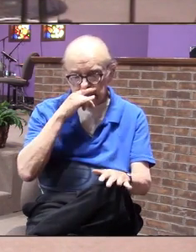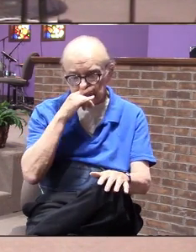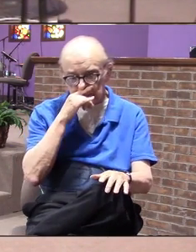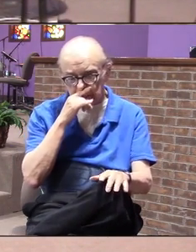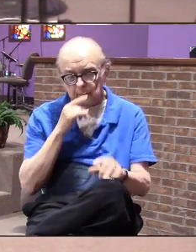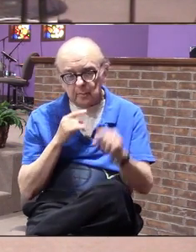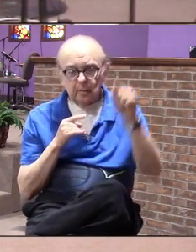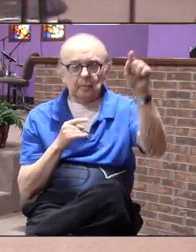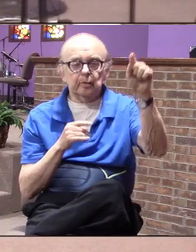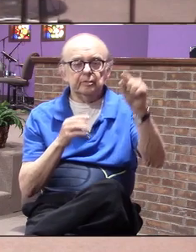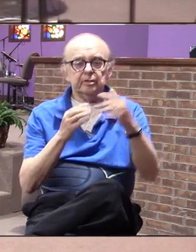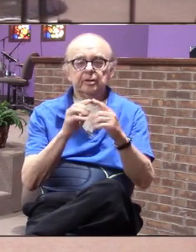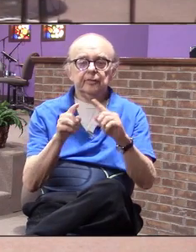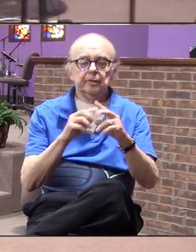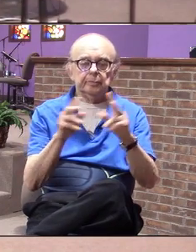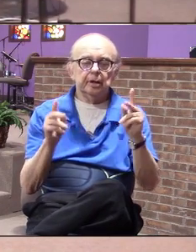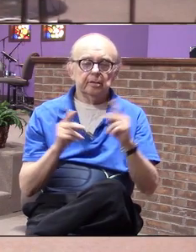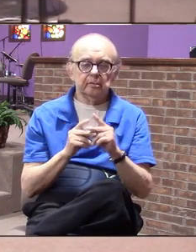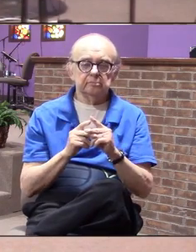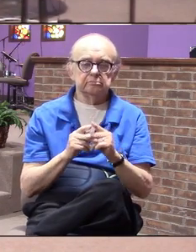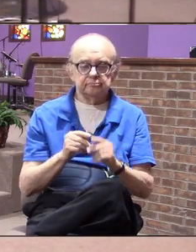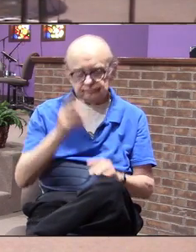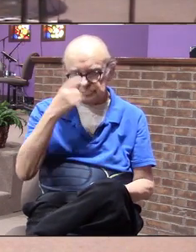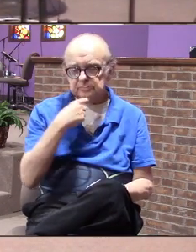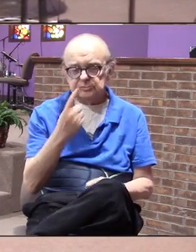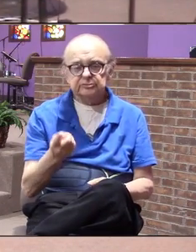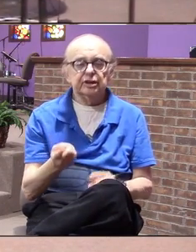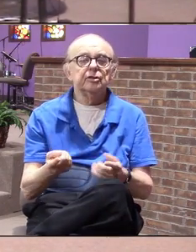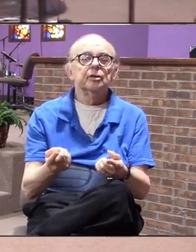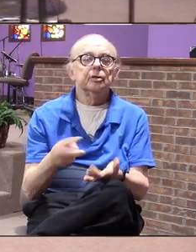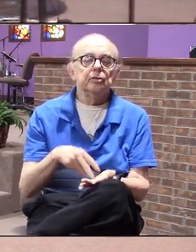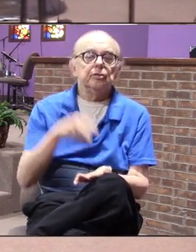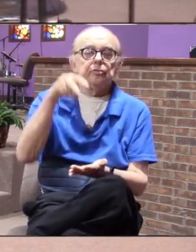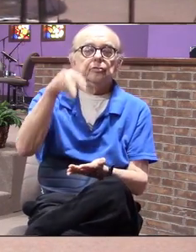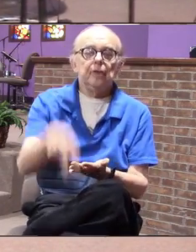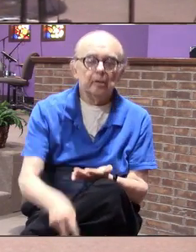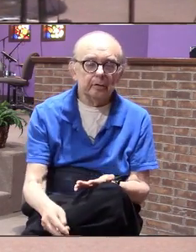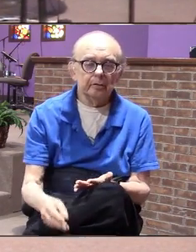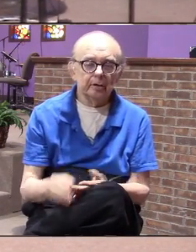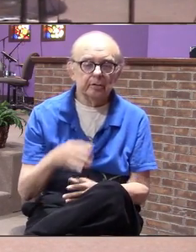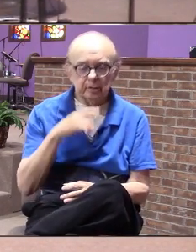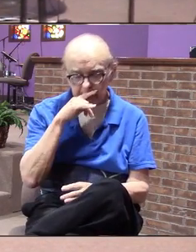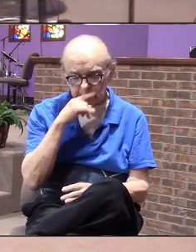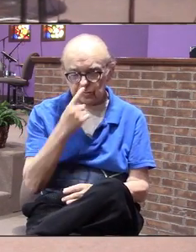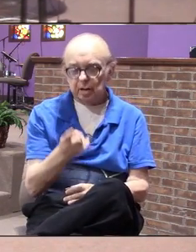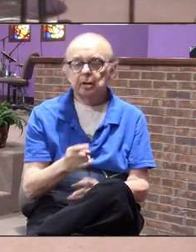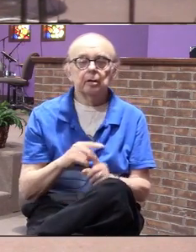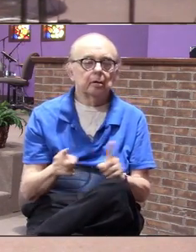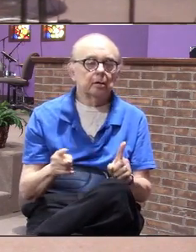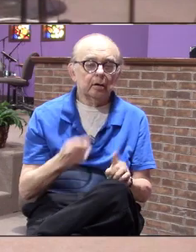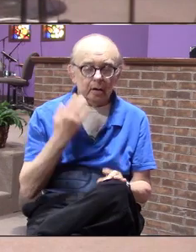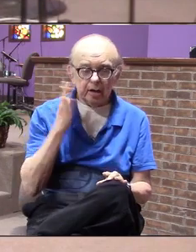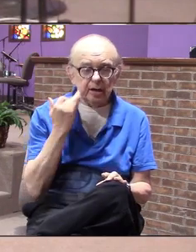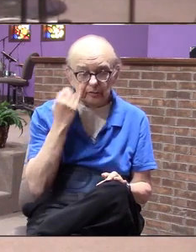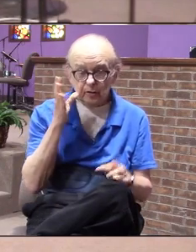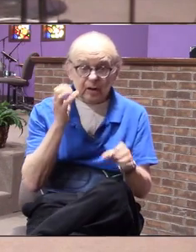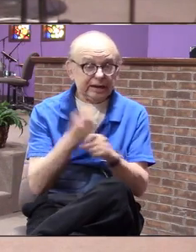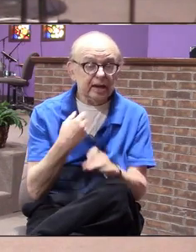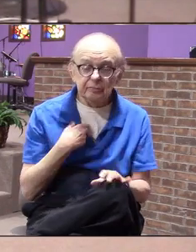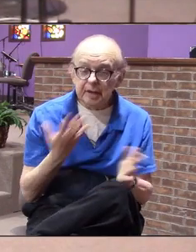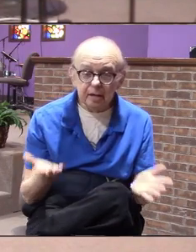up on the porch or somewhere, and the father's saying, jump. And the child's saying, but I don't know if you'll catch